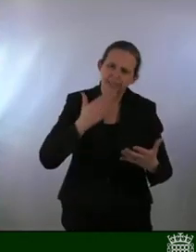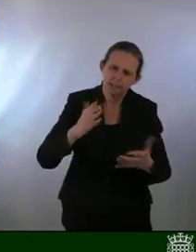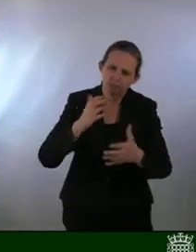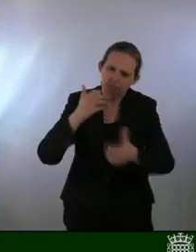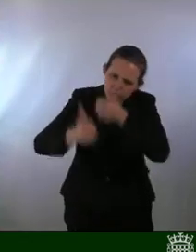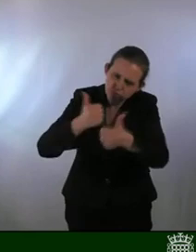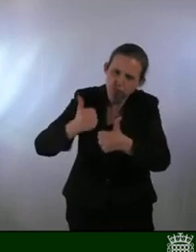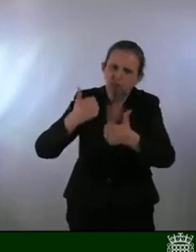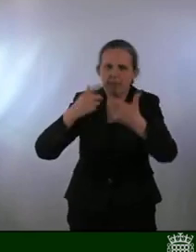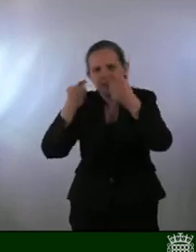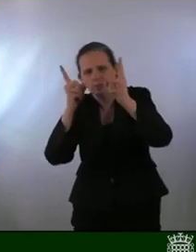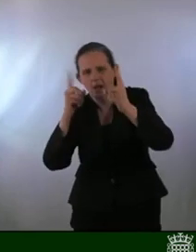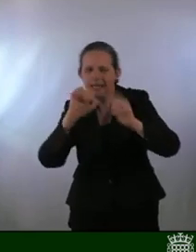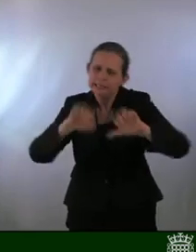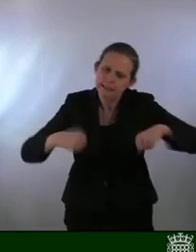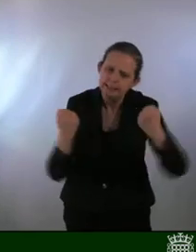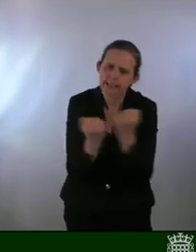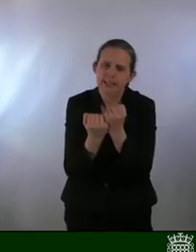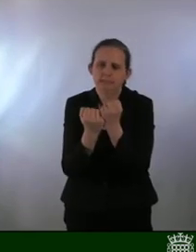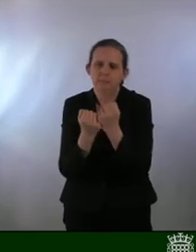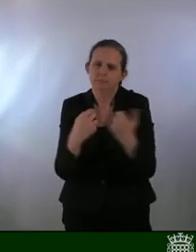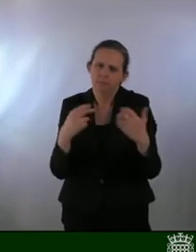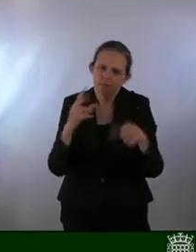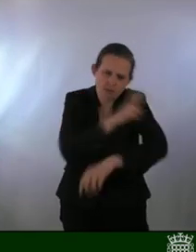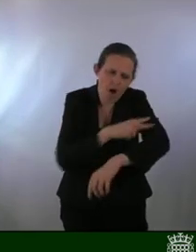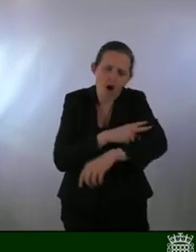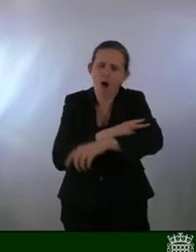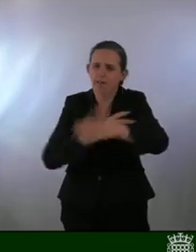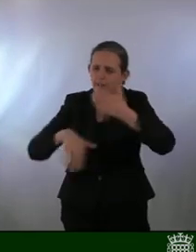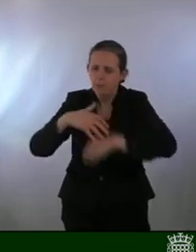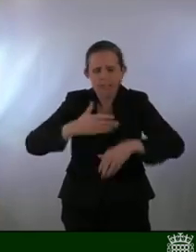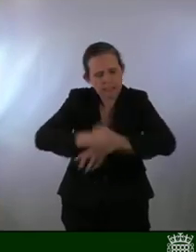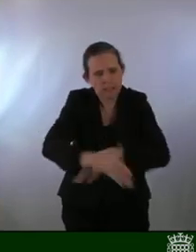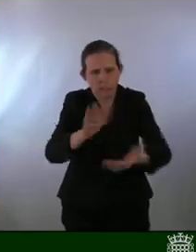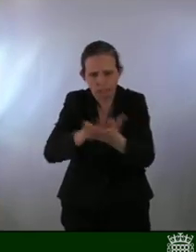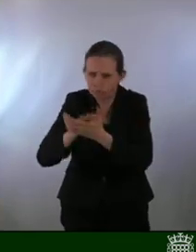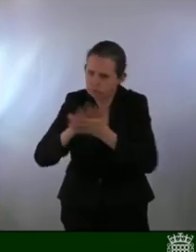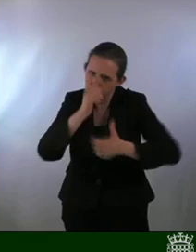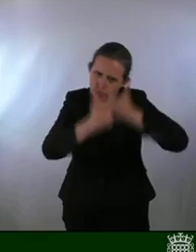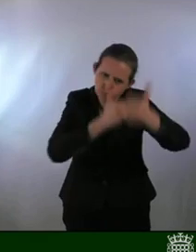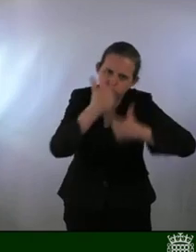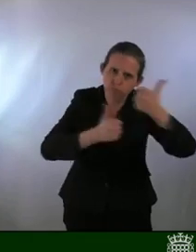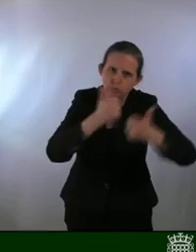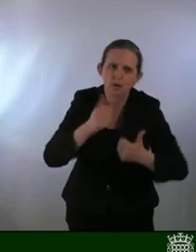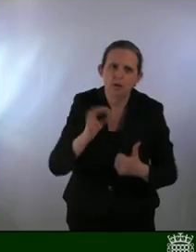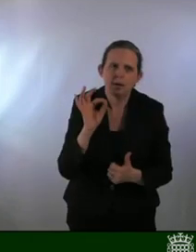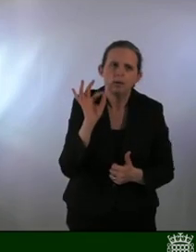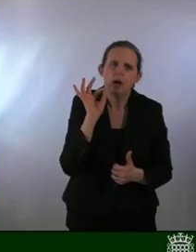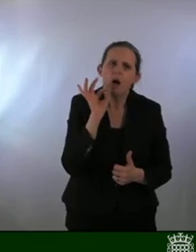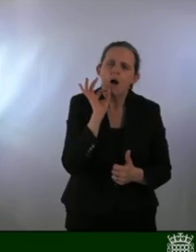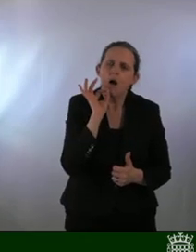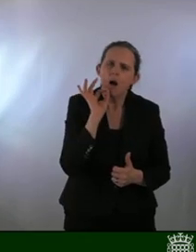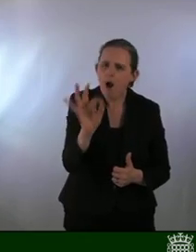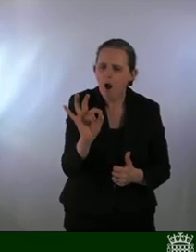ministerial team, his officials and everybody on the front line of this crisis is taking. Does he share my concern